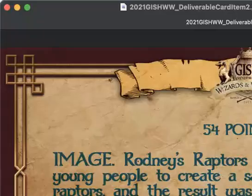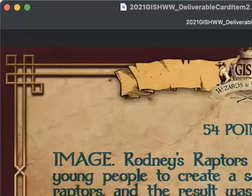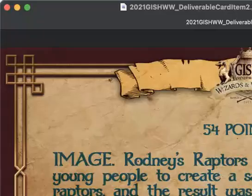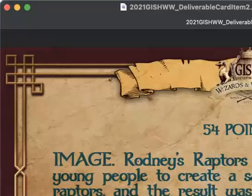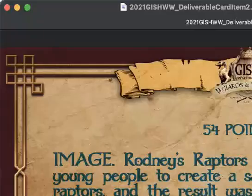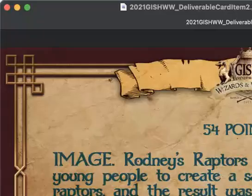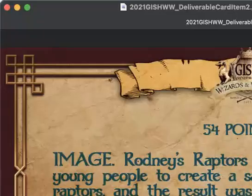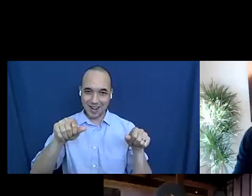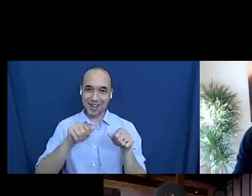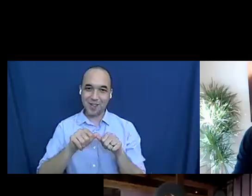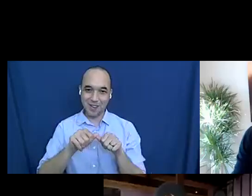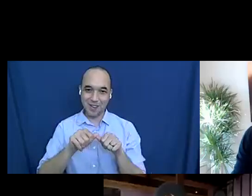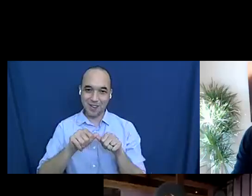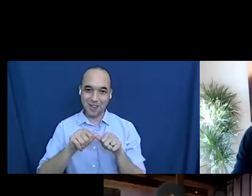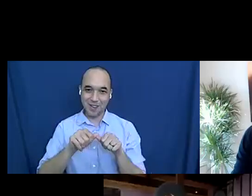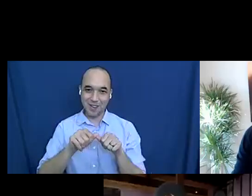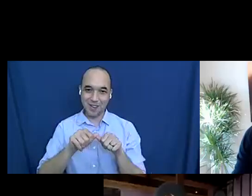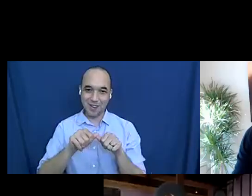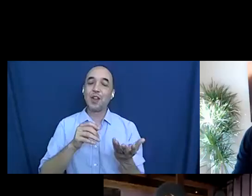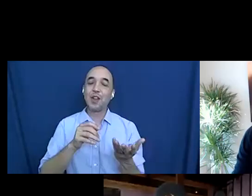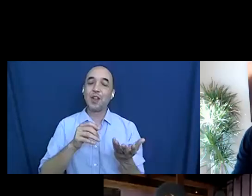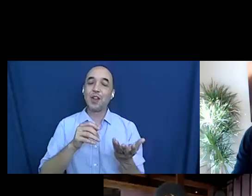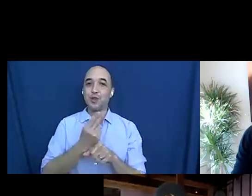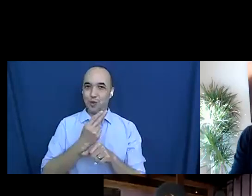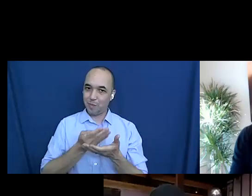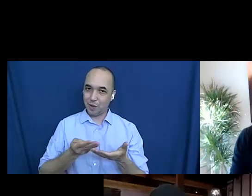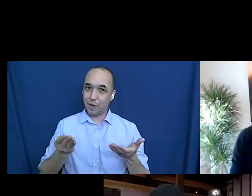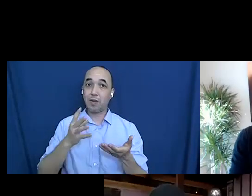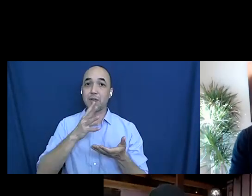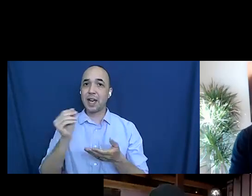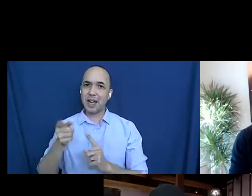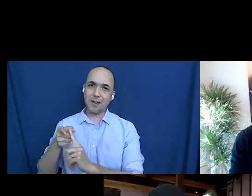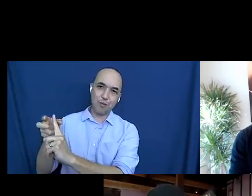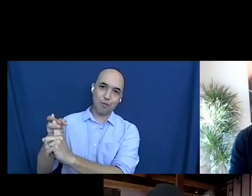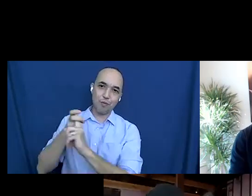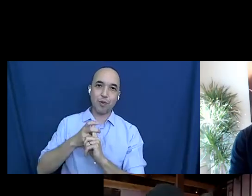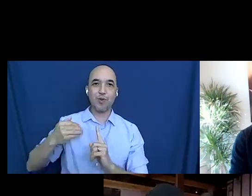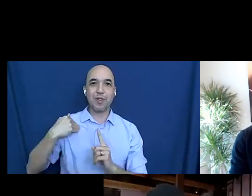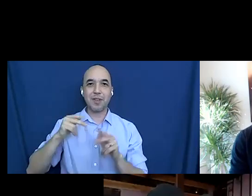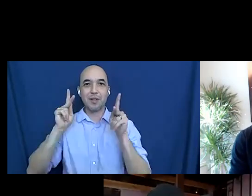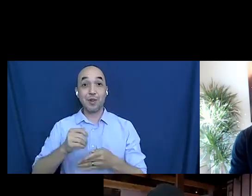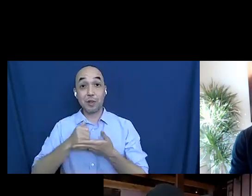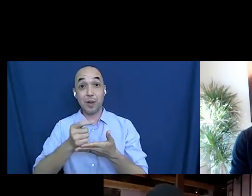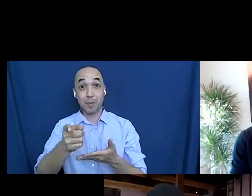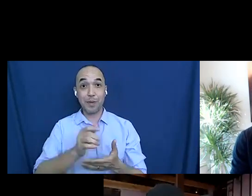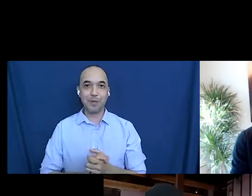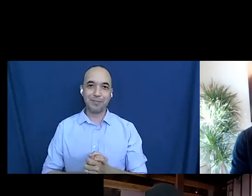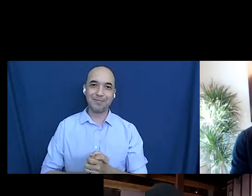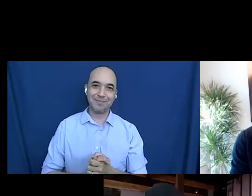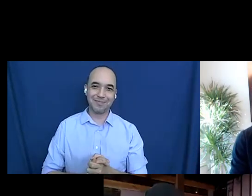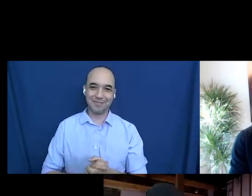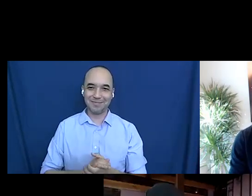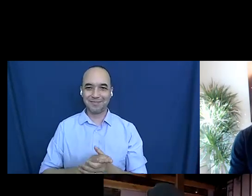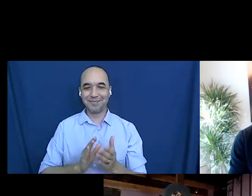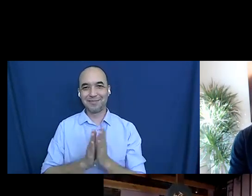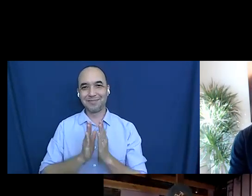you can safely do so. Nice work, everybody. All right. And that's the list. All right,